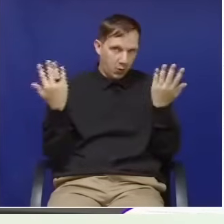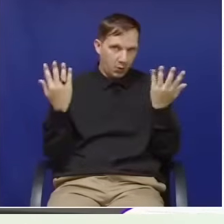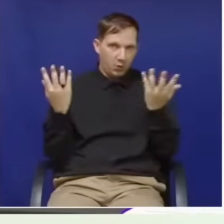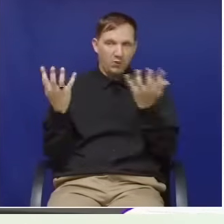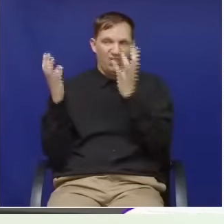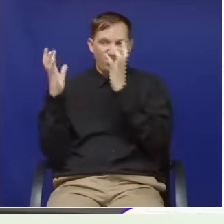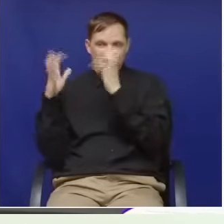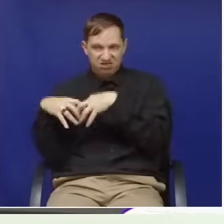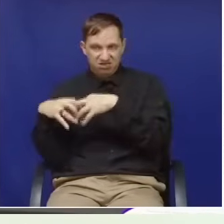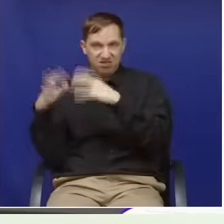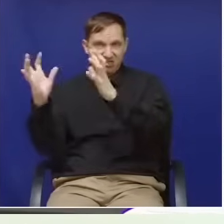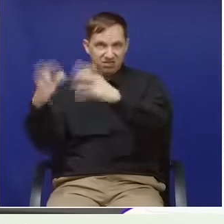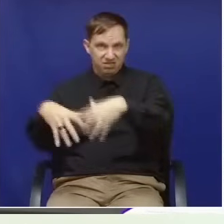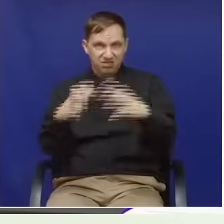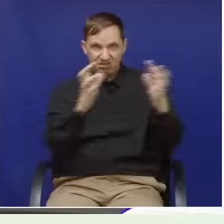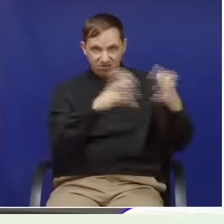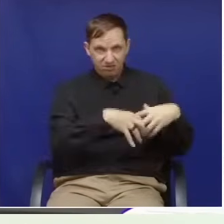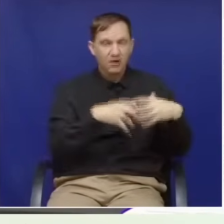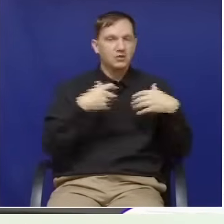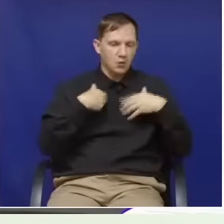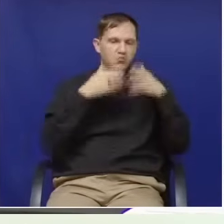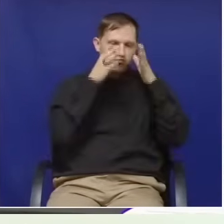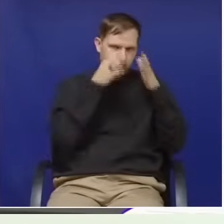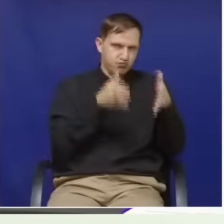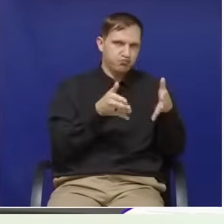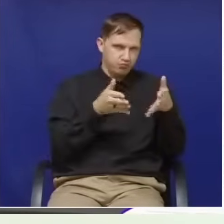are addressing that. Thank you.